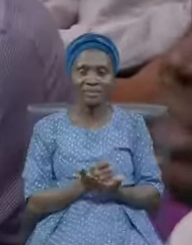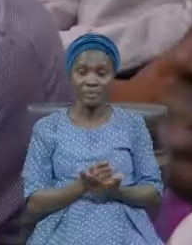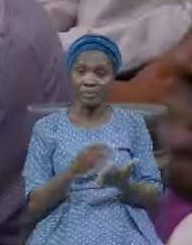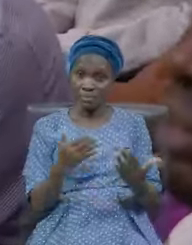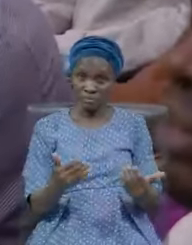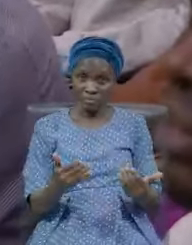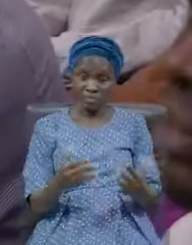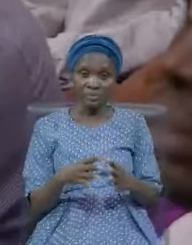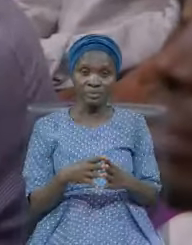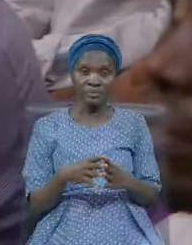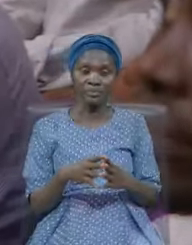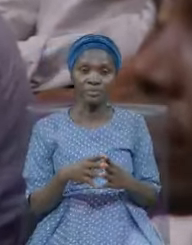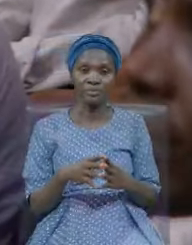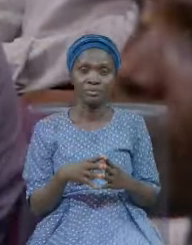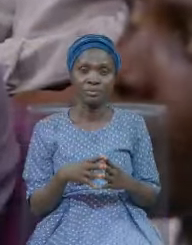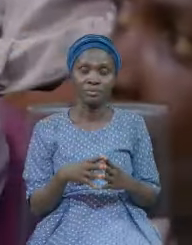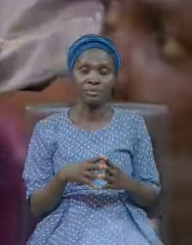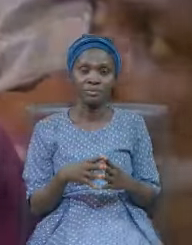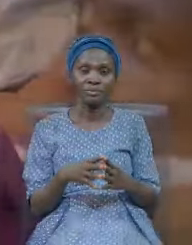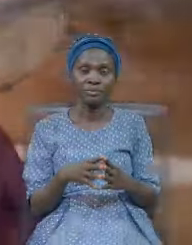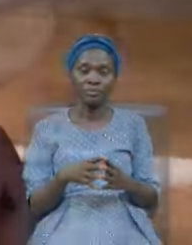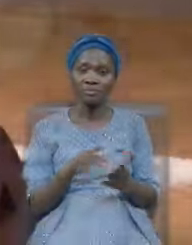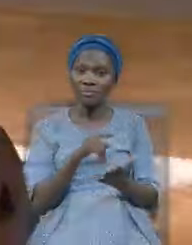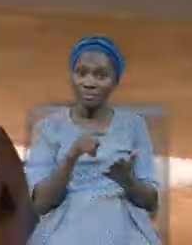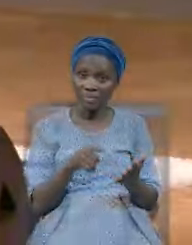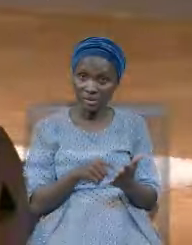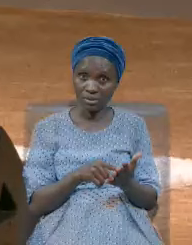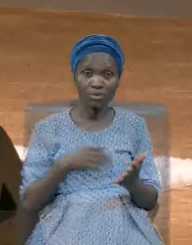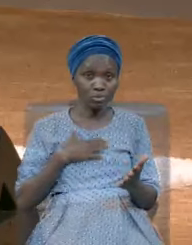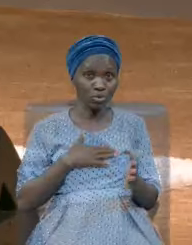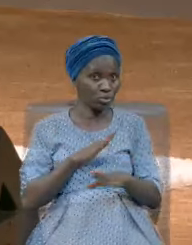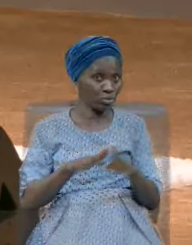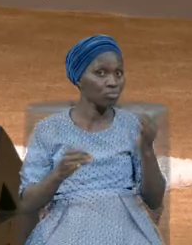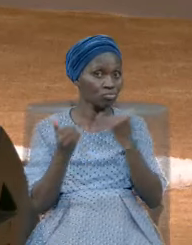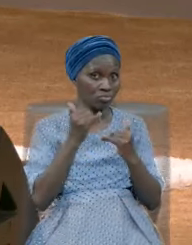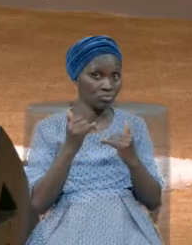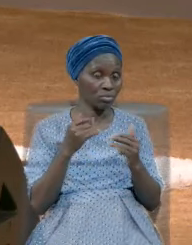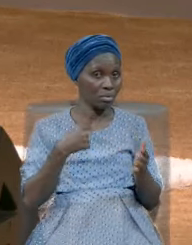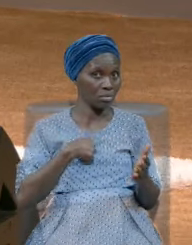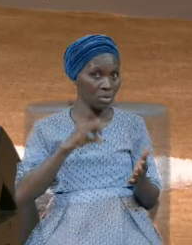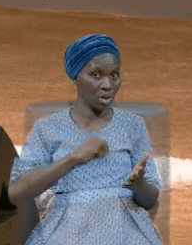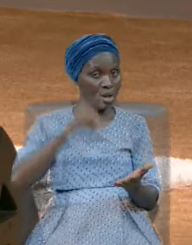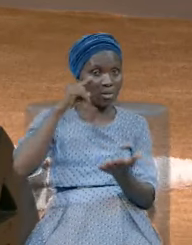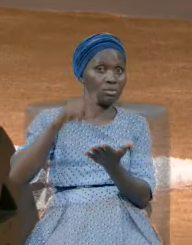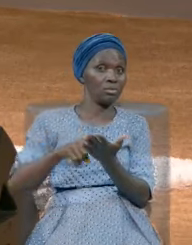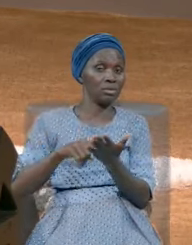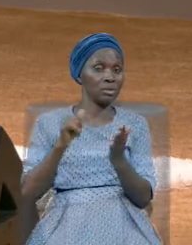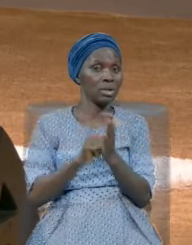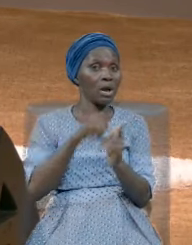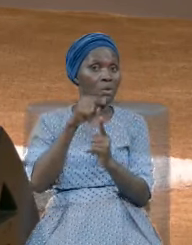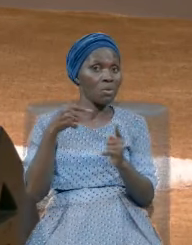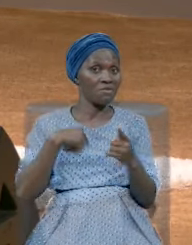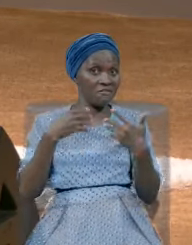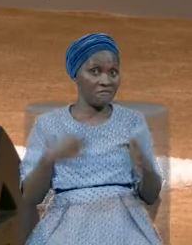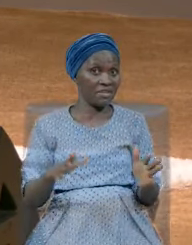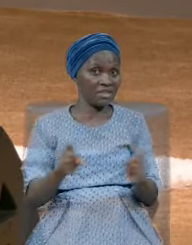Now, please don't be offended. I've noticed when we finish like this and